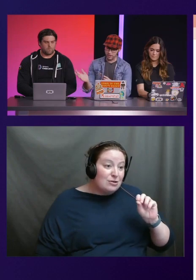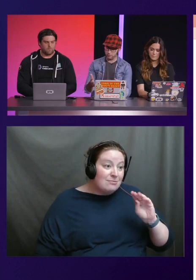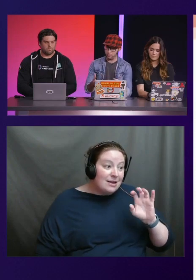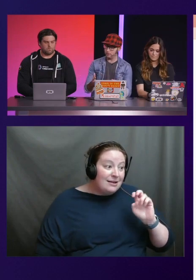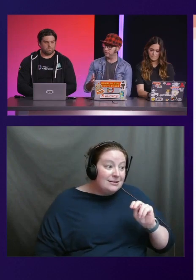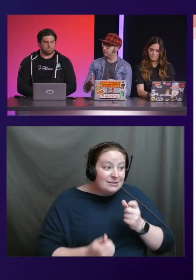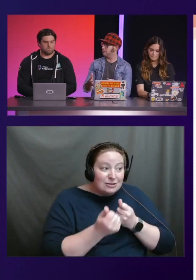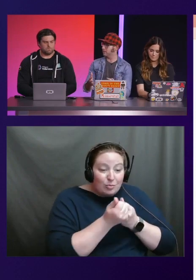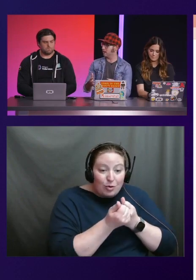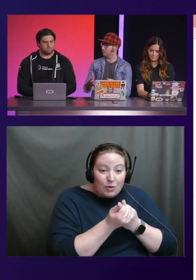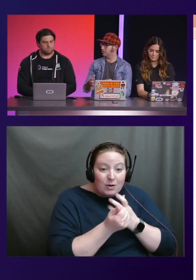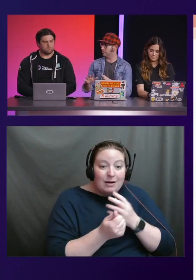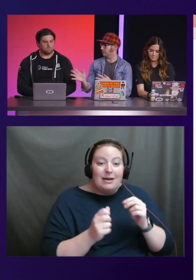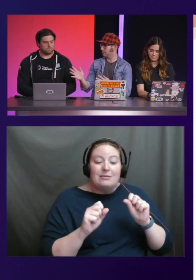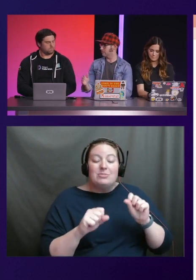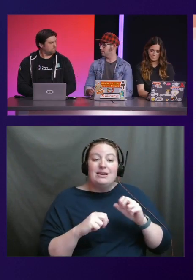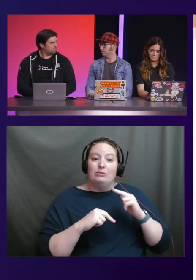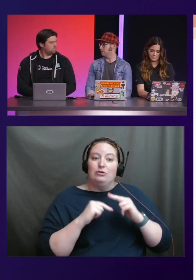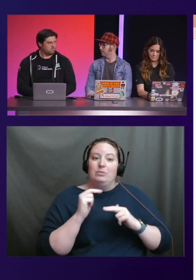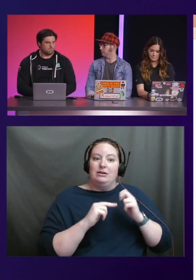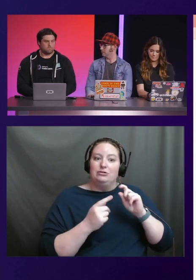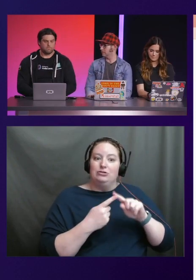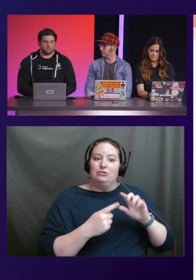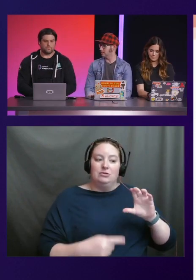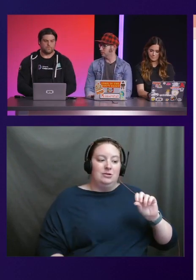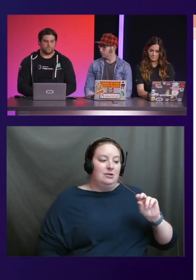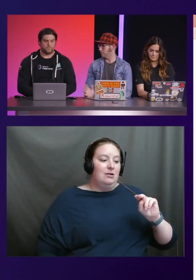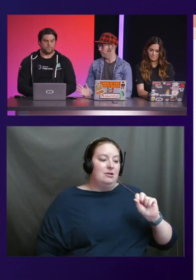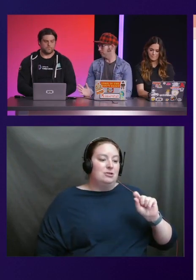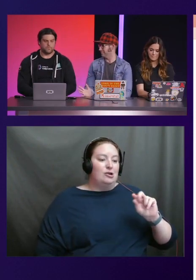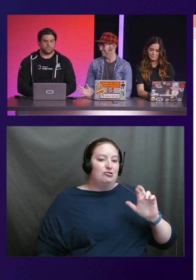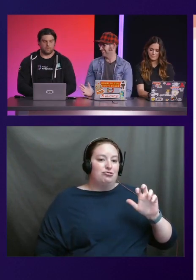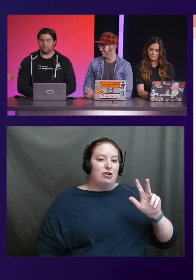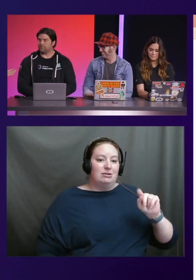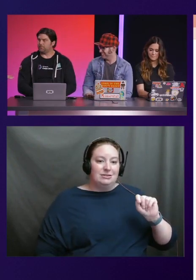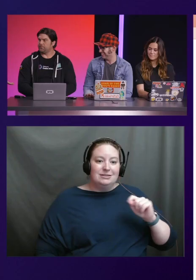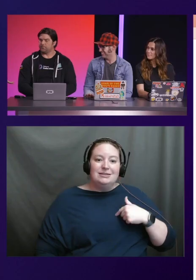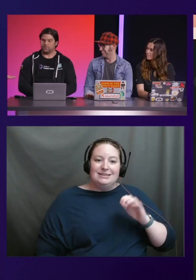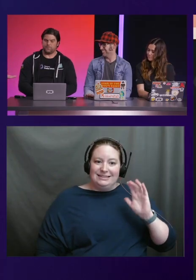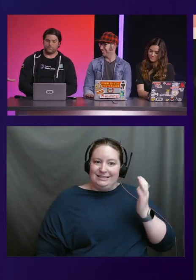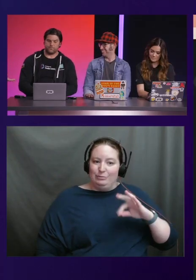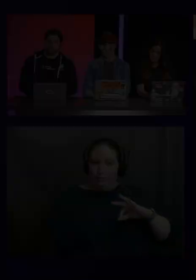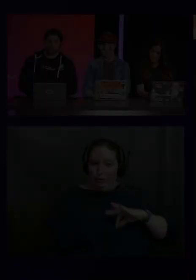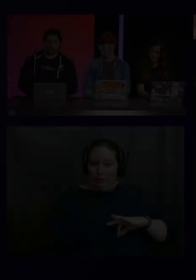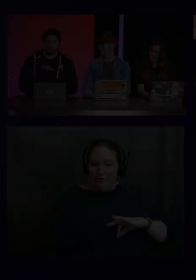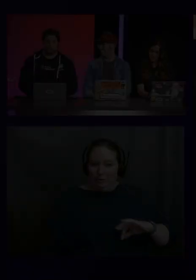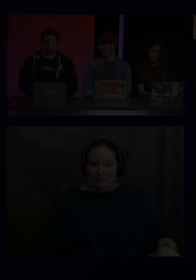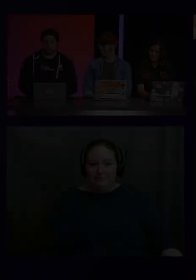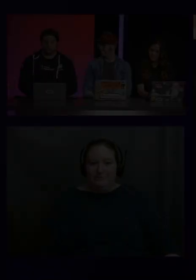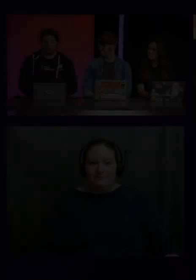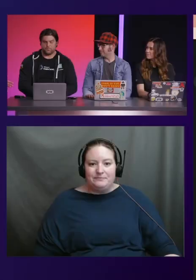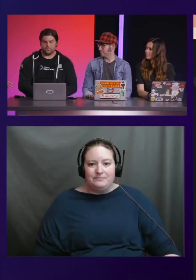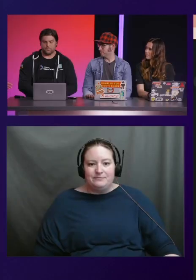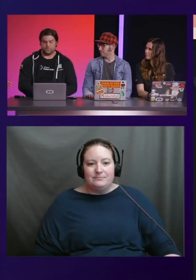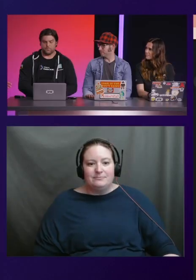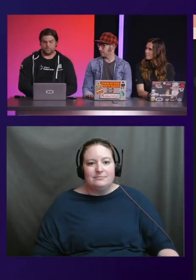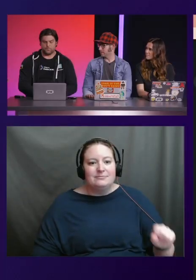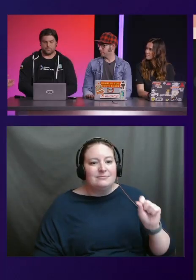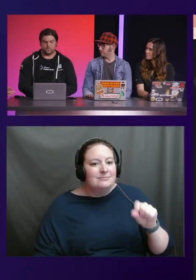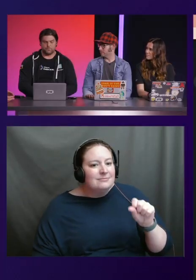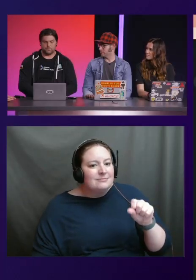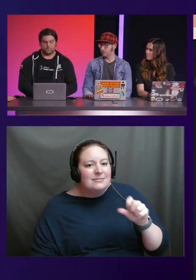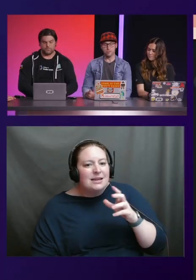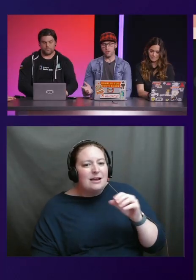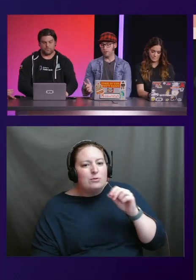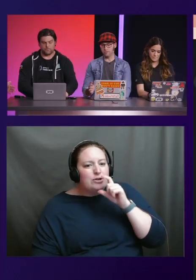and being able to build it into a construct, it seems really, really useful. And, we don't need developer to have to